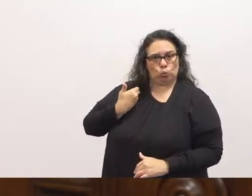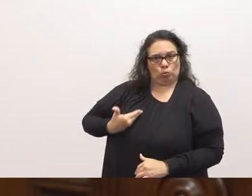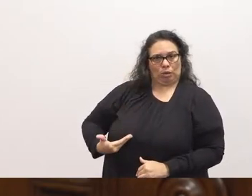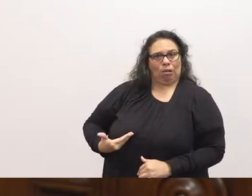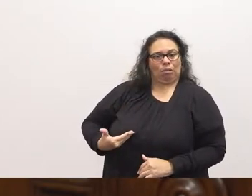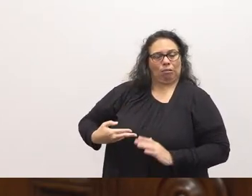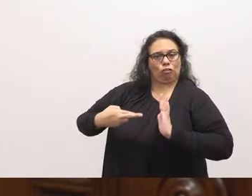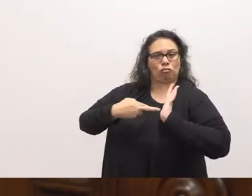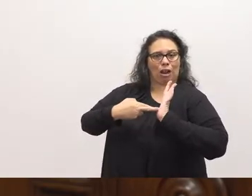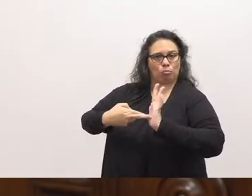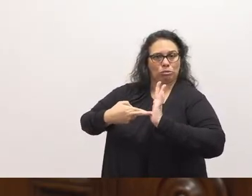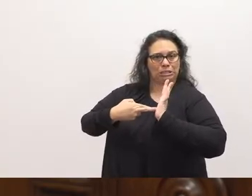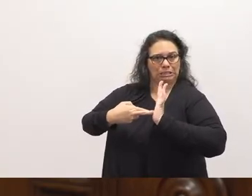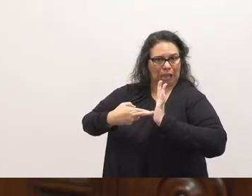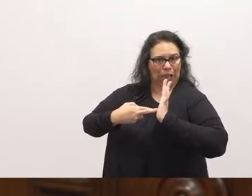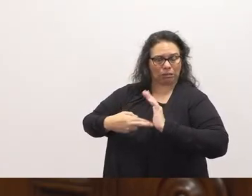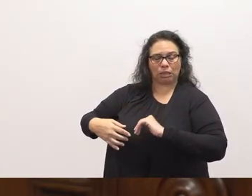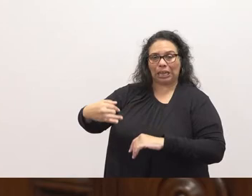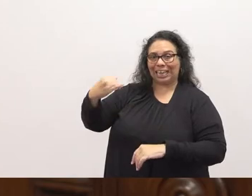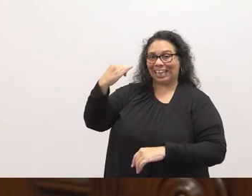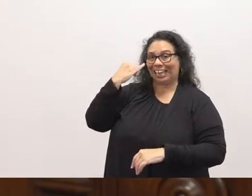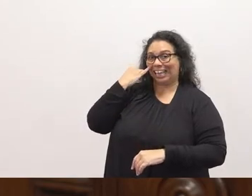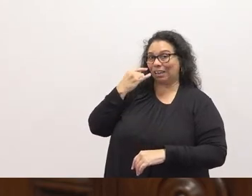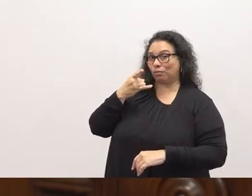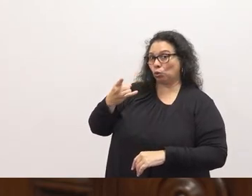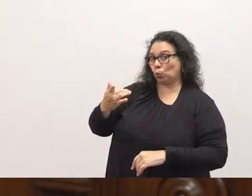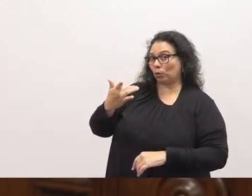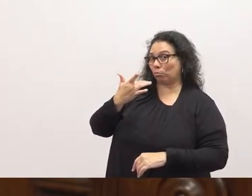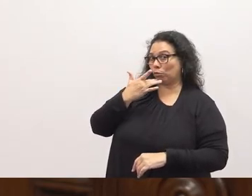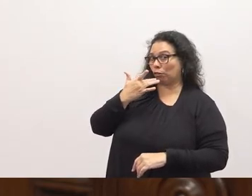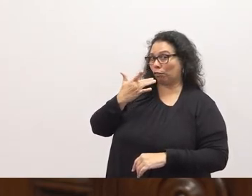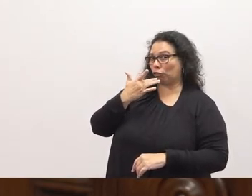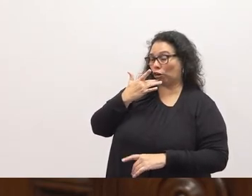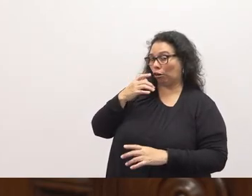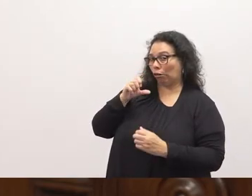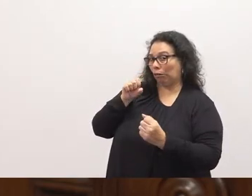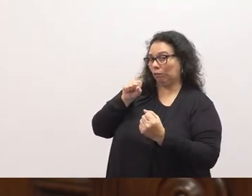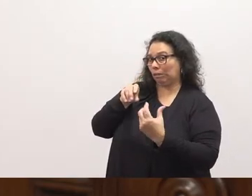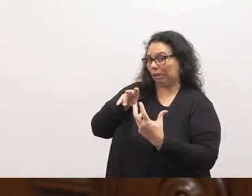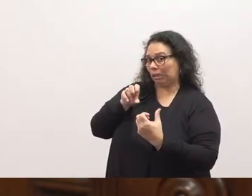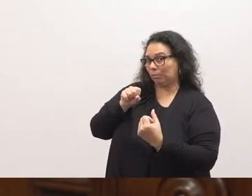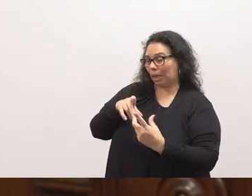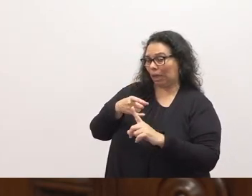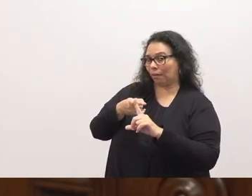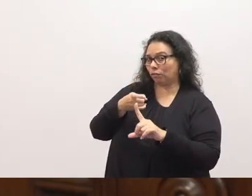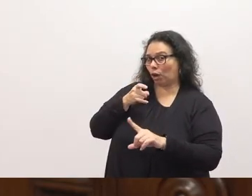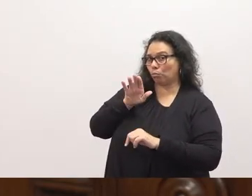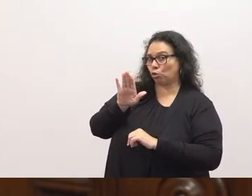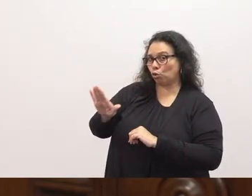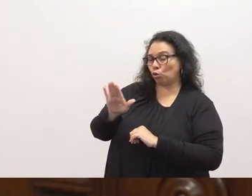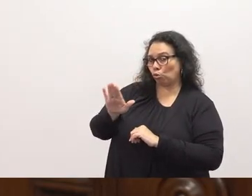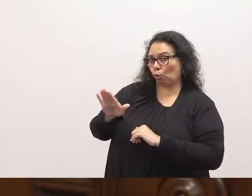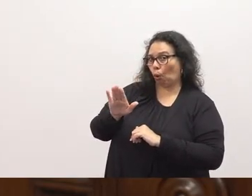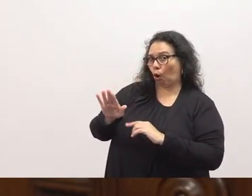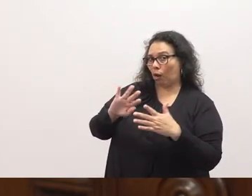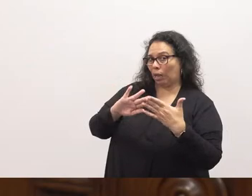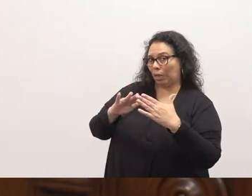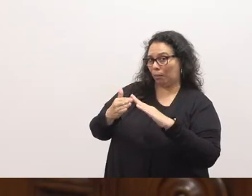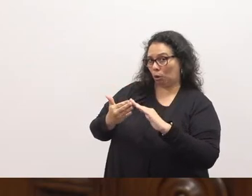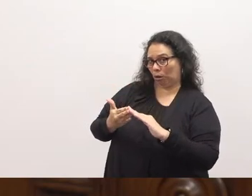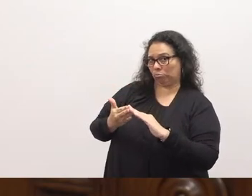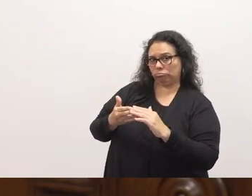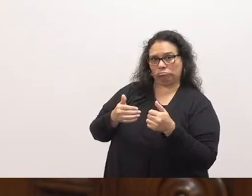if you would prefer to get feedback from your constituents. I think